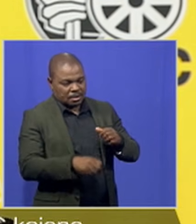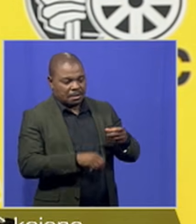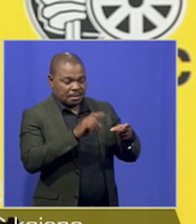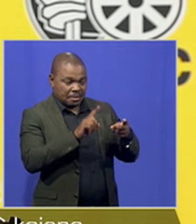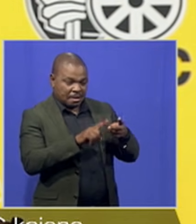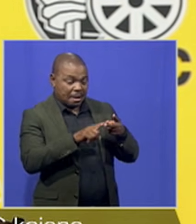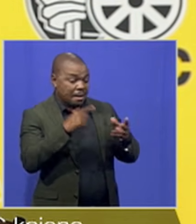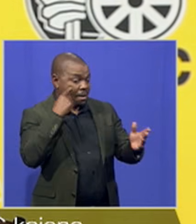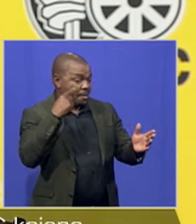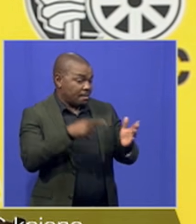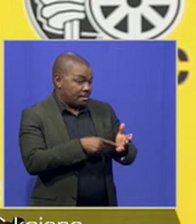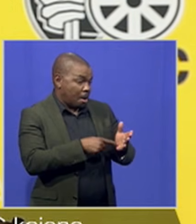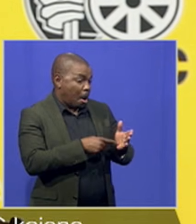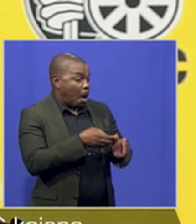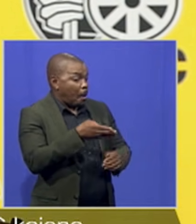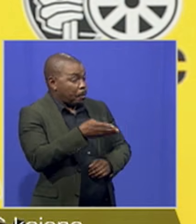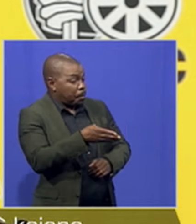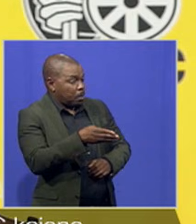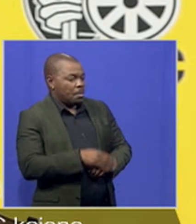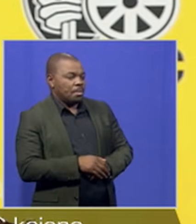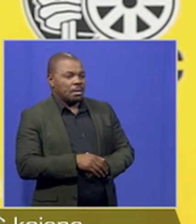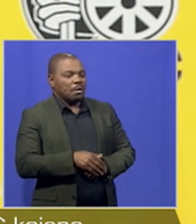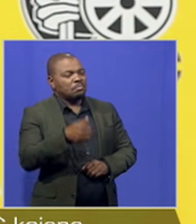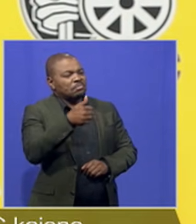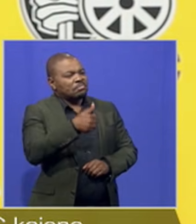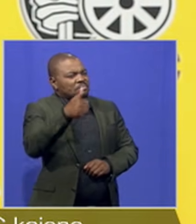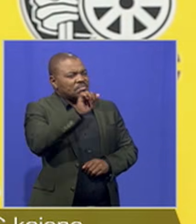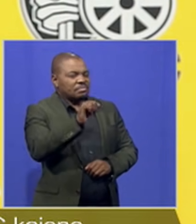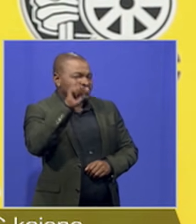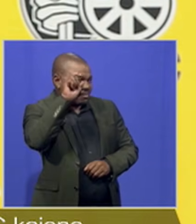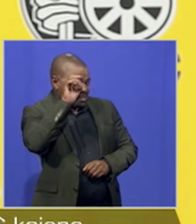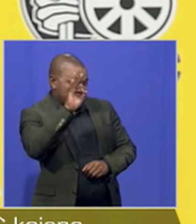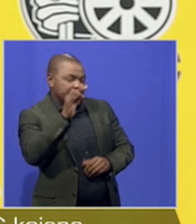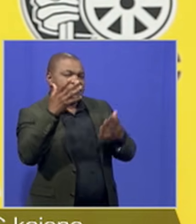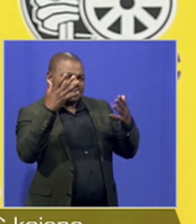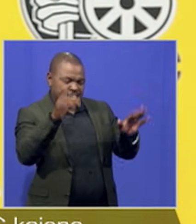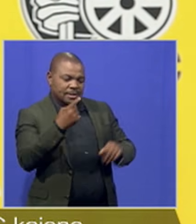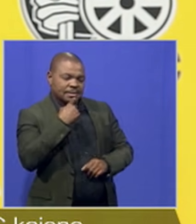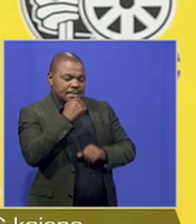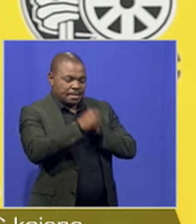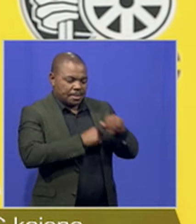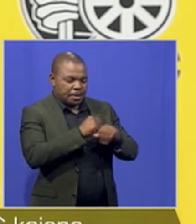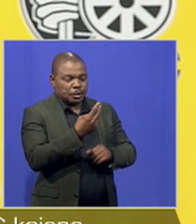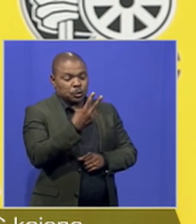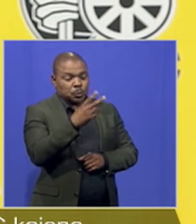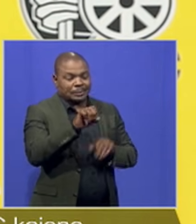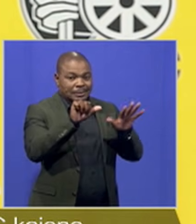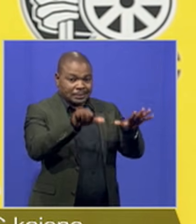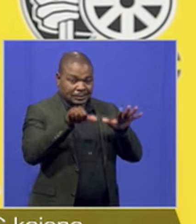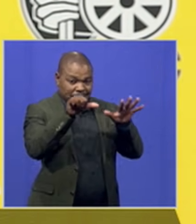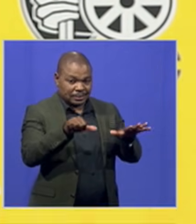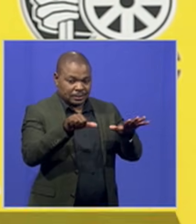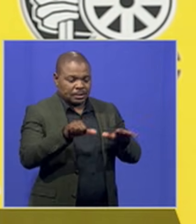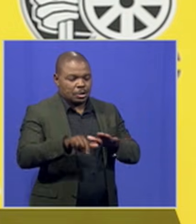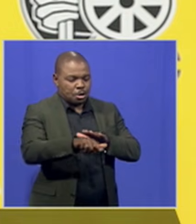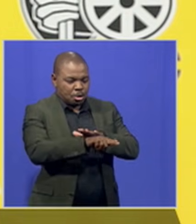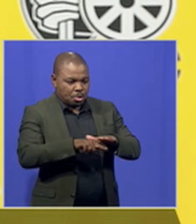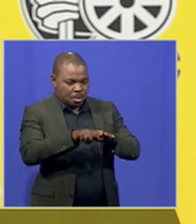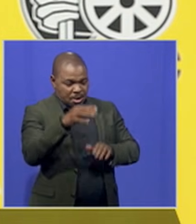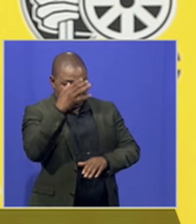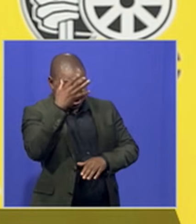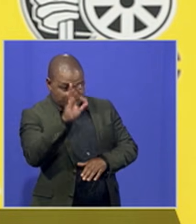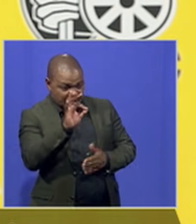bopaki ba sena mongodi kakaretso fikileng balula o boletse hore ka 2016 dikgethong tsa bo masepala ha ba ka ba